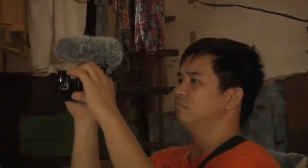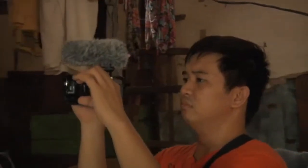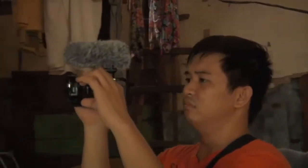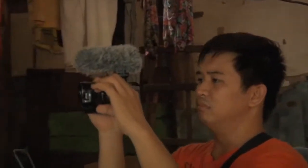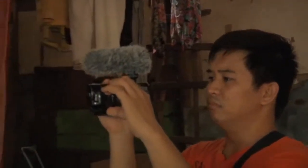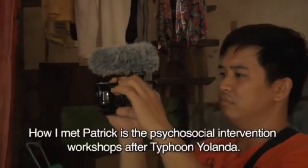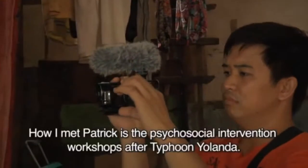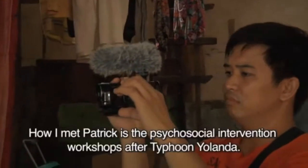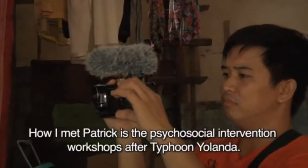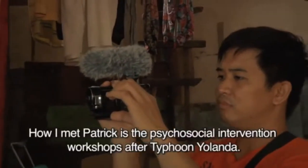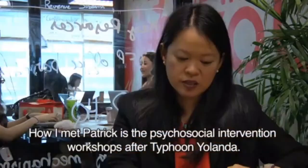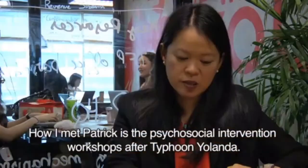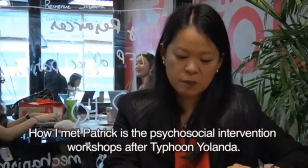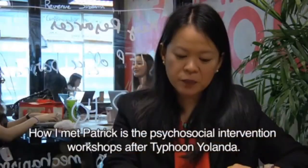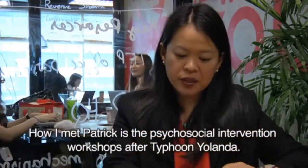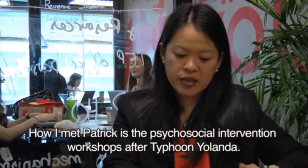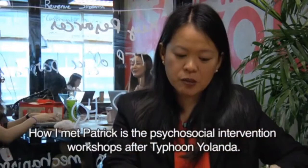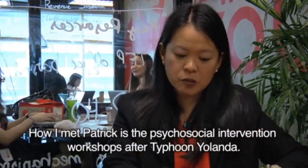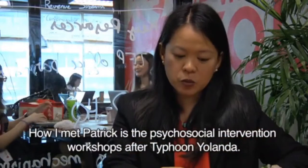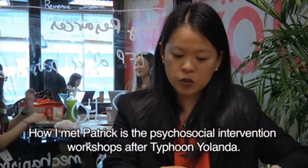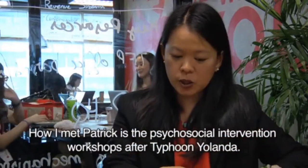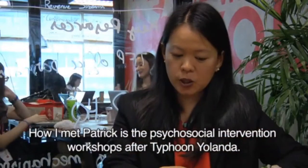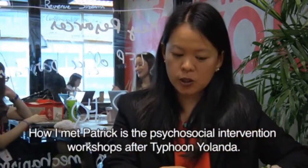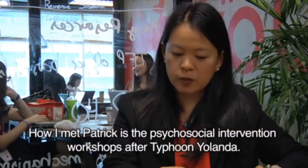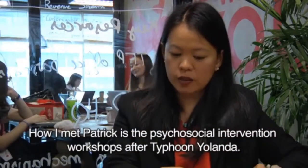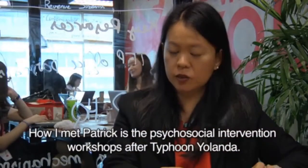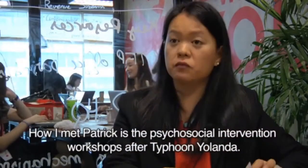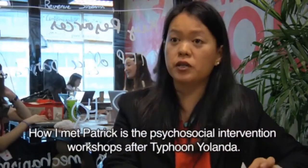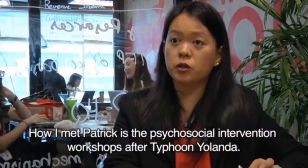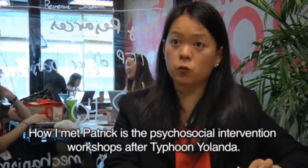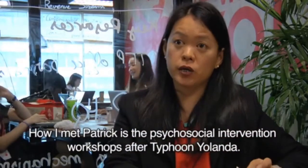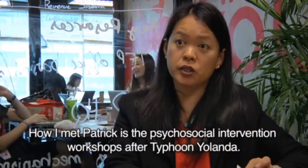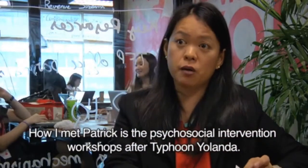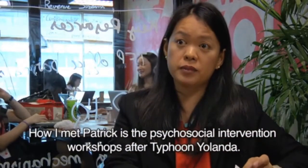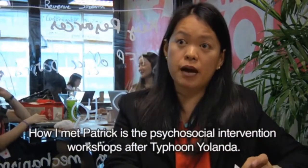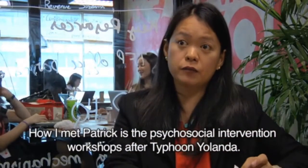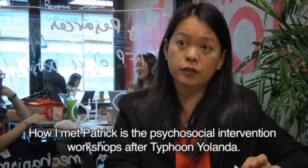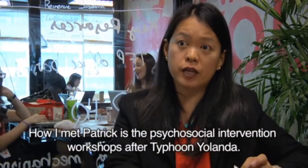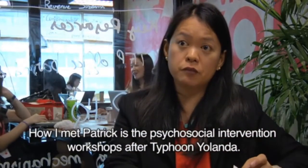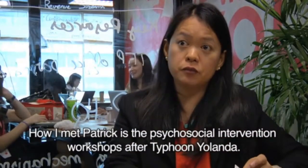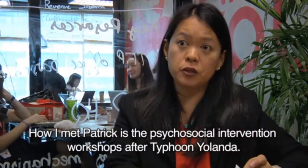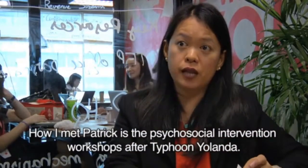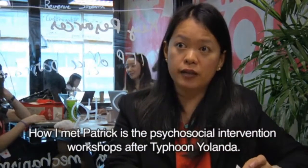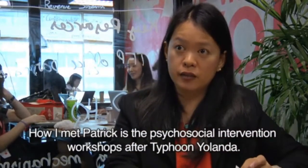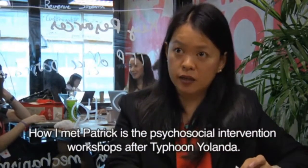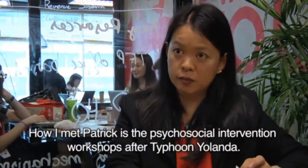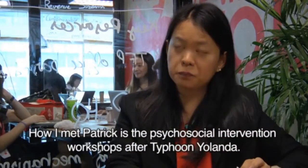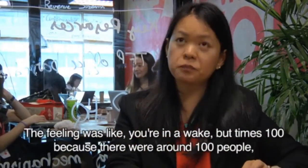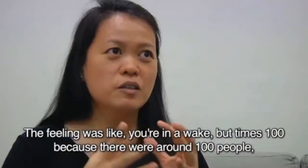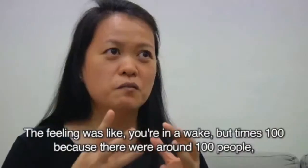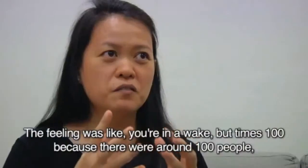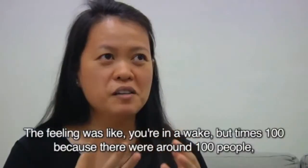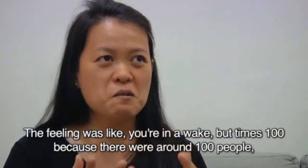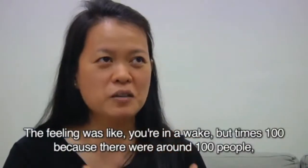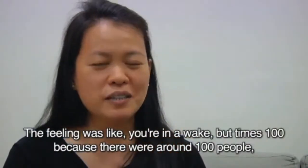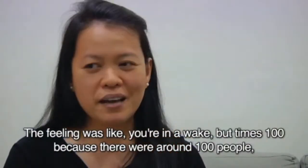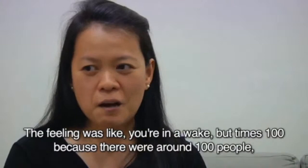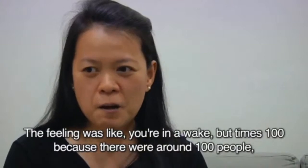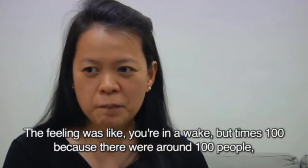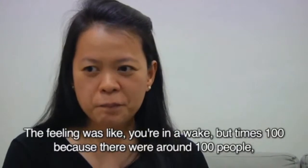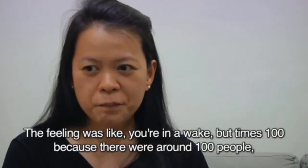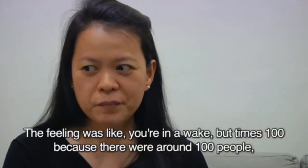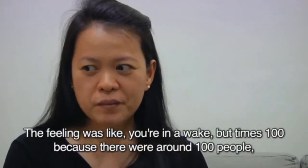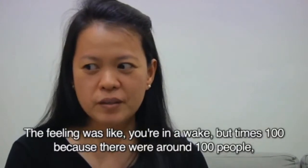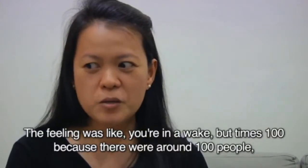How I met Patrick is the psychosocial intervention workshops after Typhoon Yolanda. The feeling was